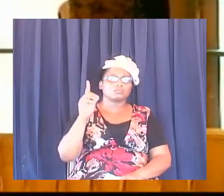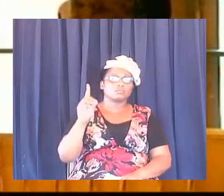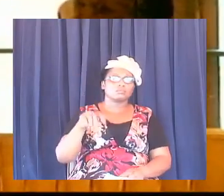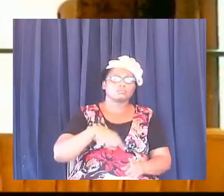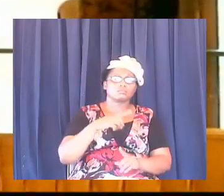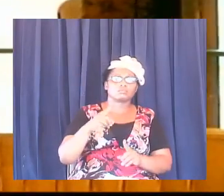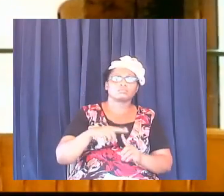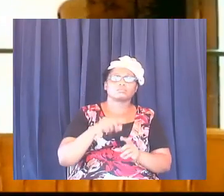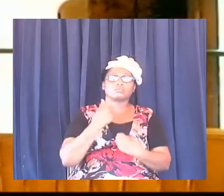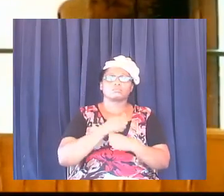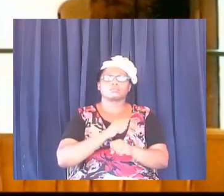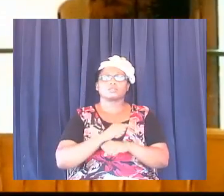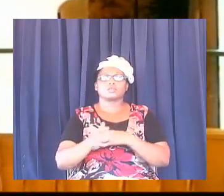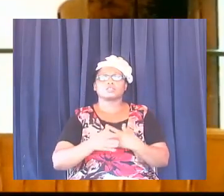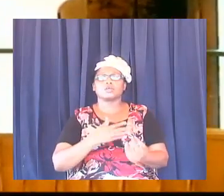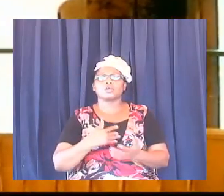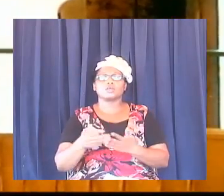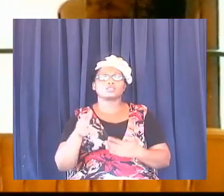we may not